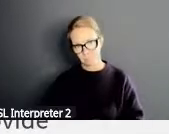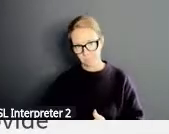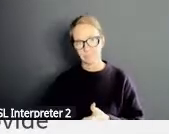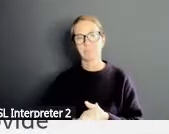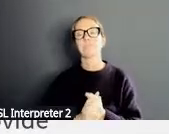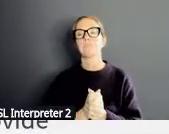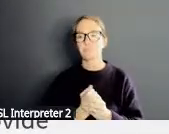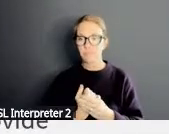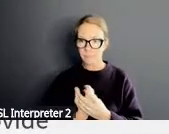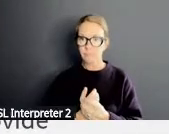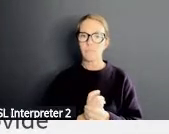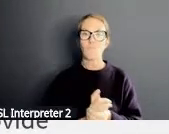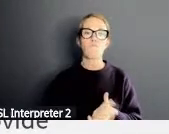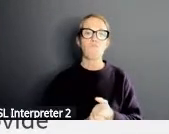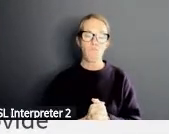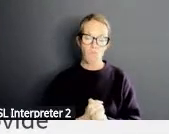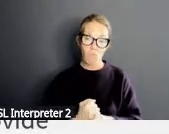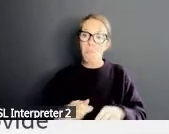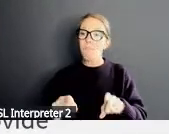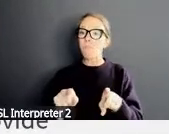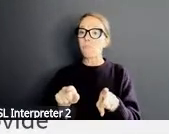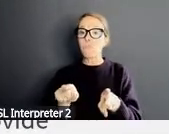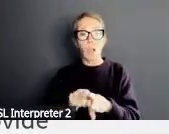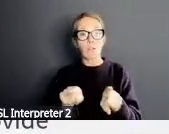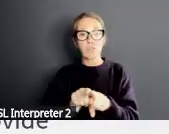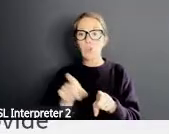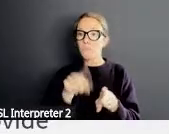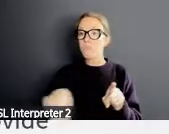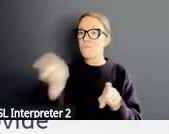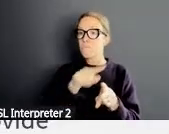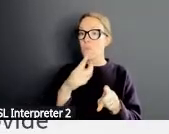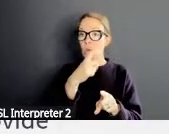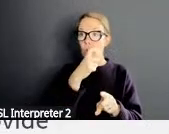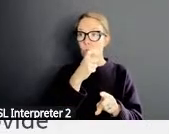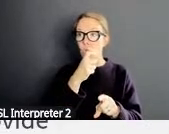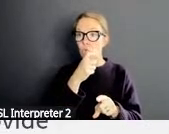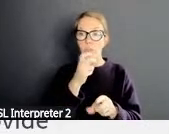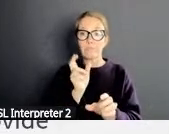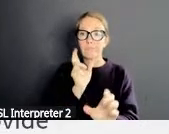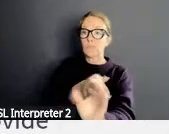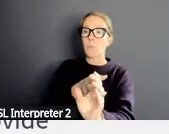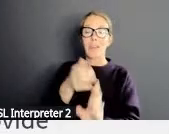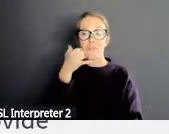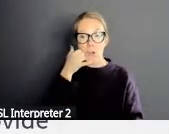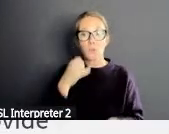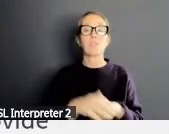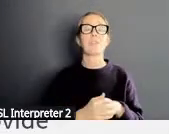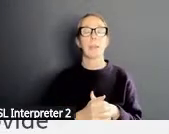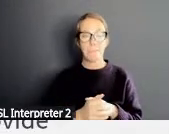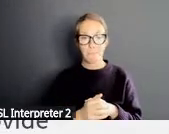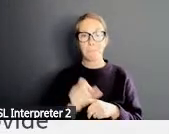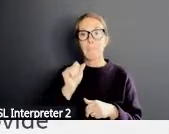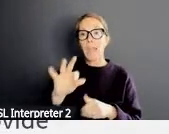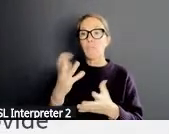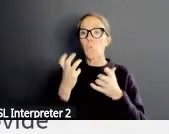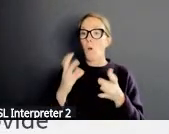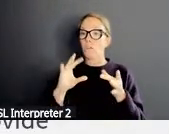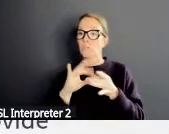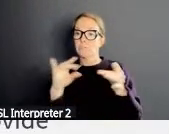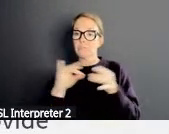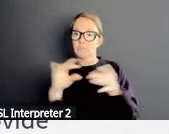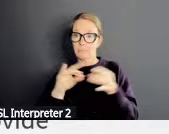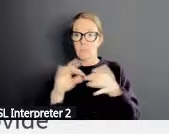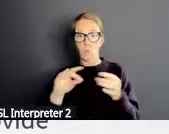An additional note of instructions for those of you joining us by phone today. If you wish to provide testimony via